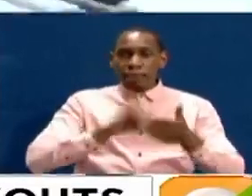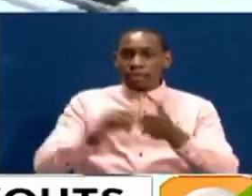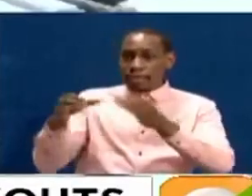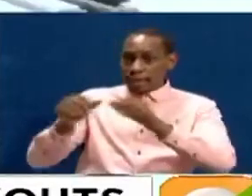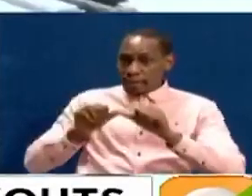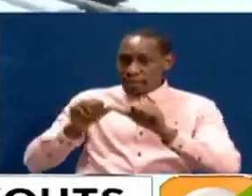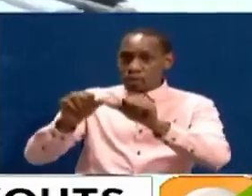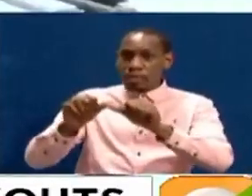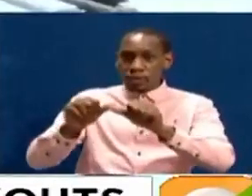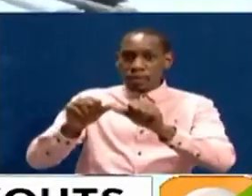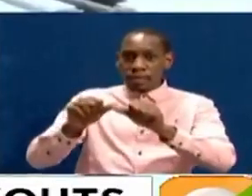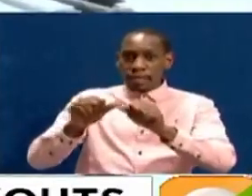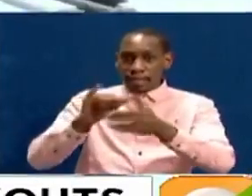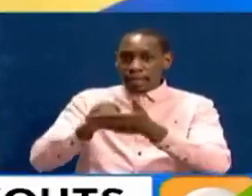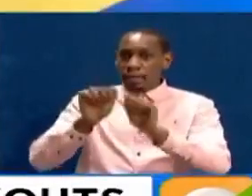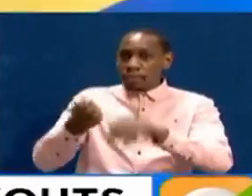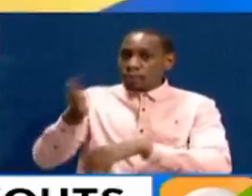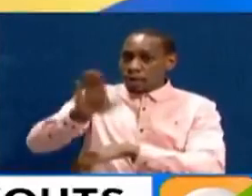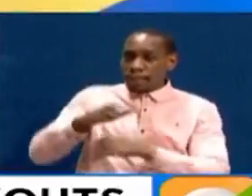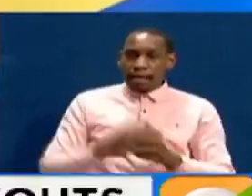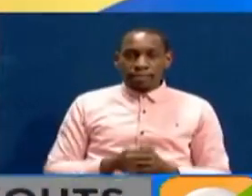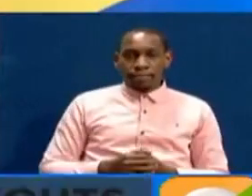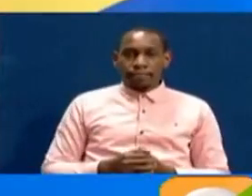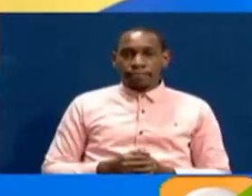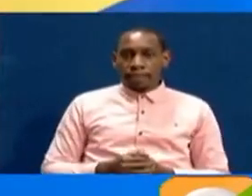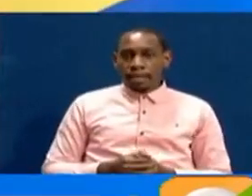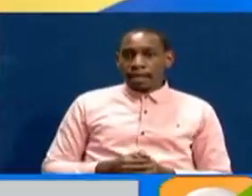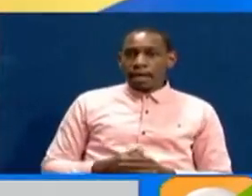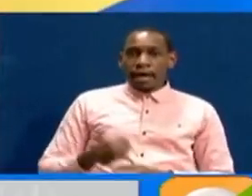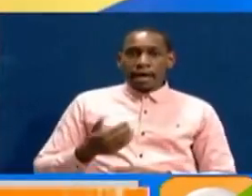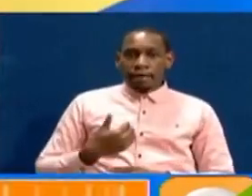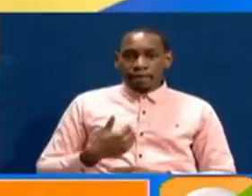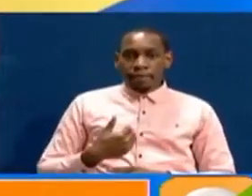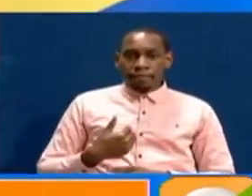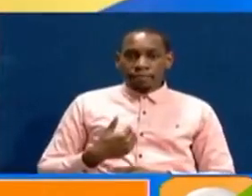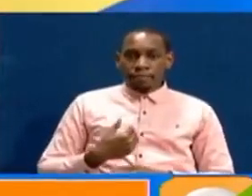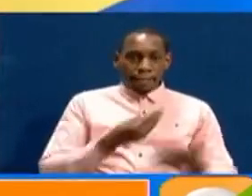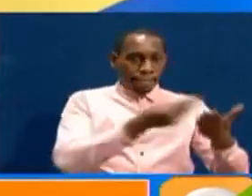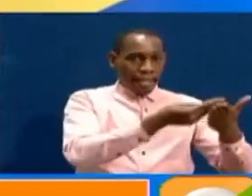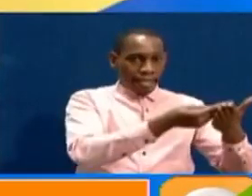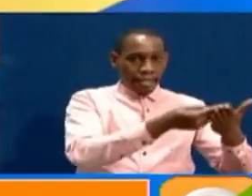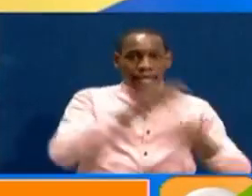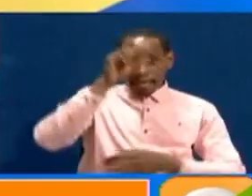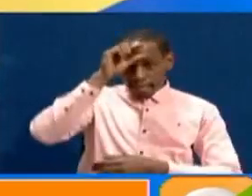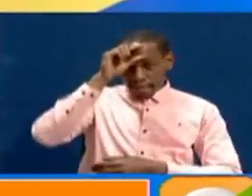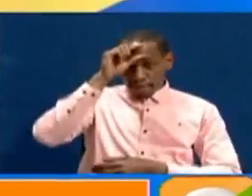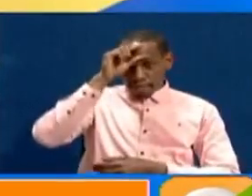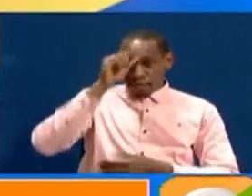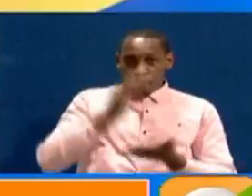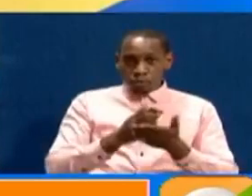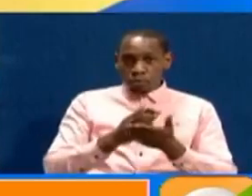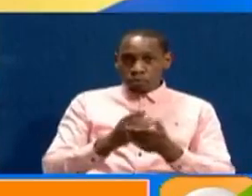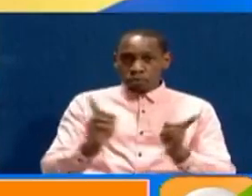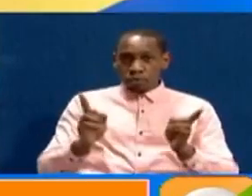the company remains on the path to recovery. There is a moratorium so that the government has given a break to